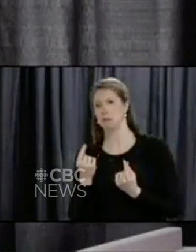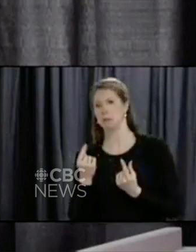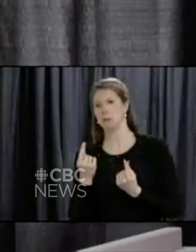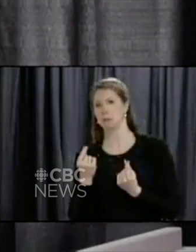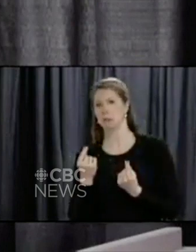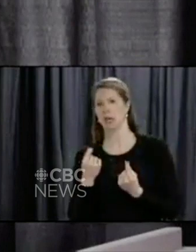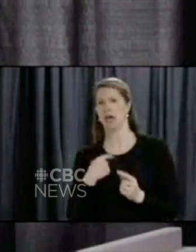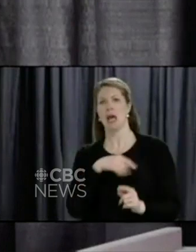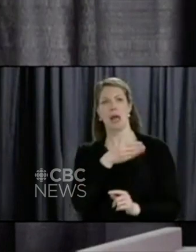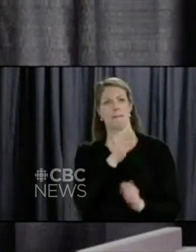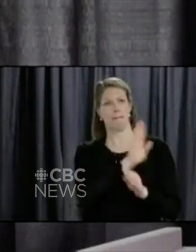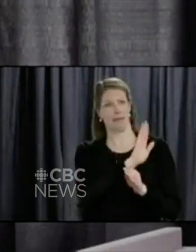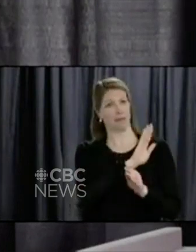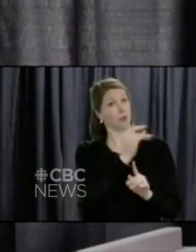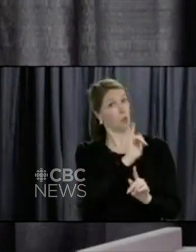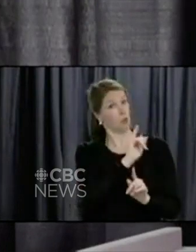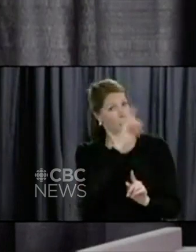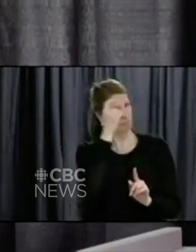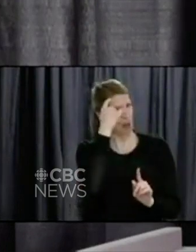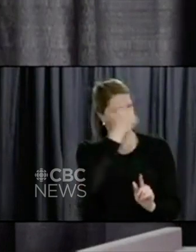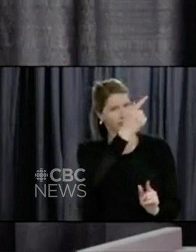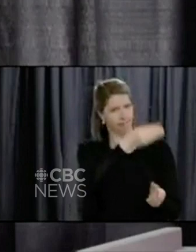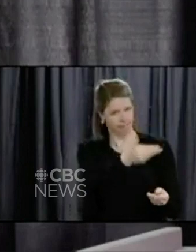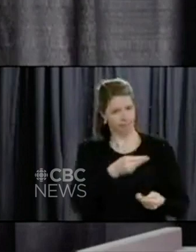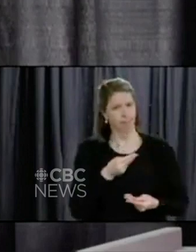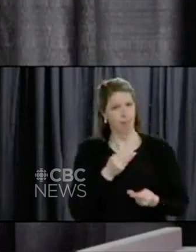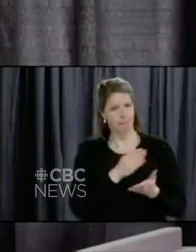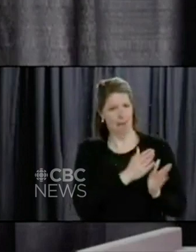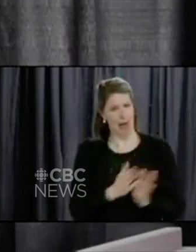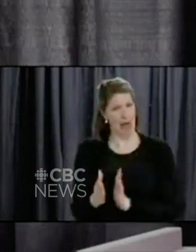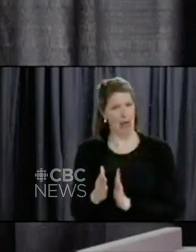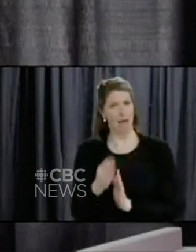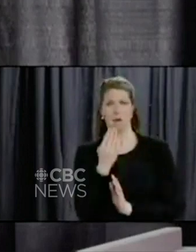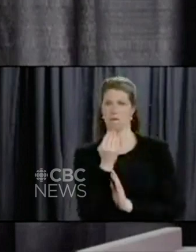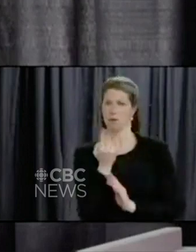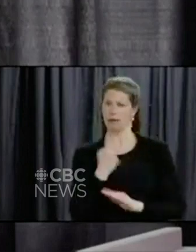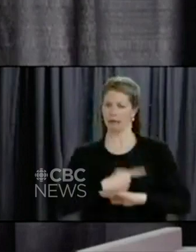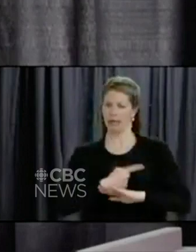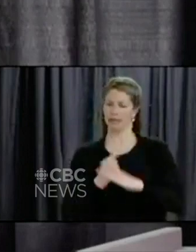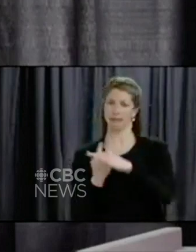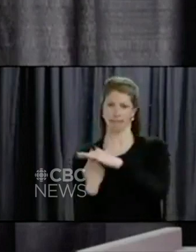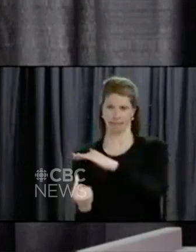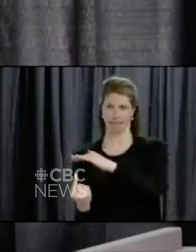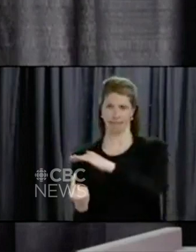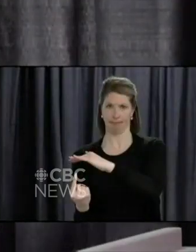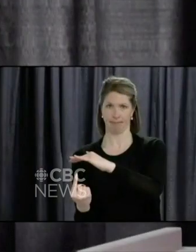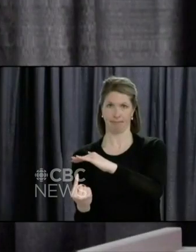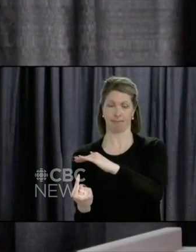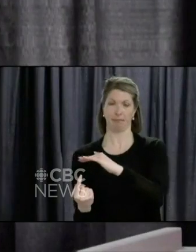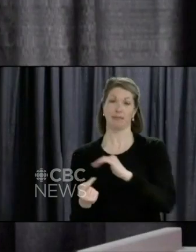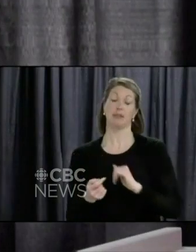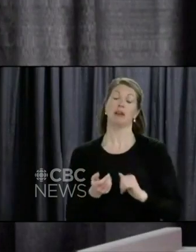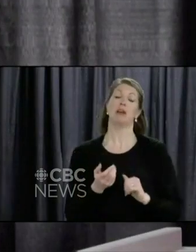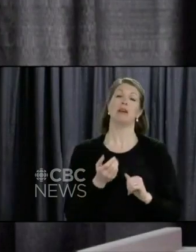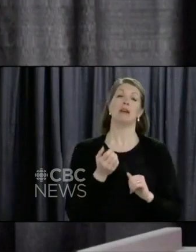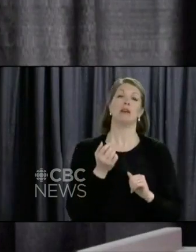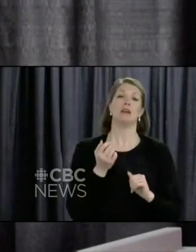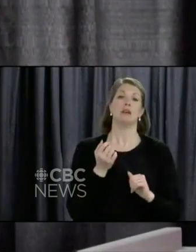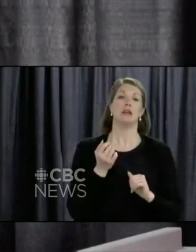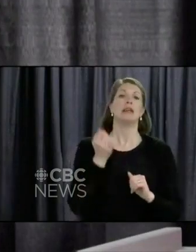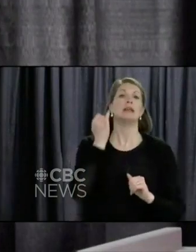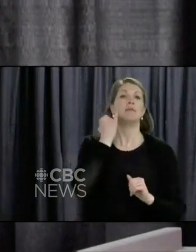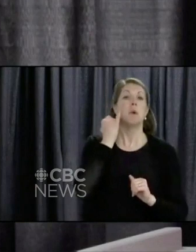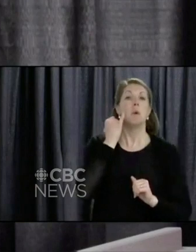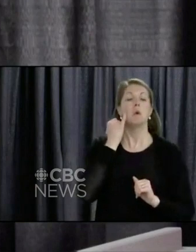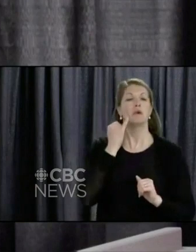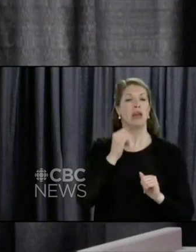legislation and must be fully adhered to by employers. Exemptions to self-isolation apply to workers who do